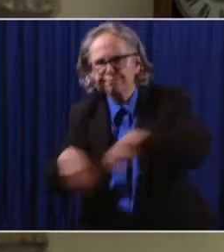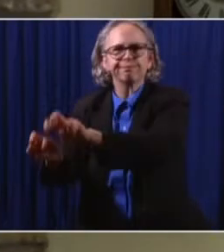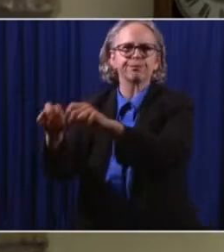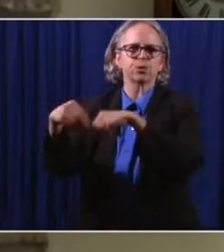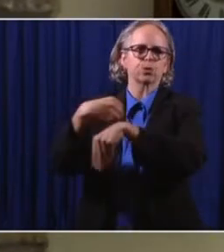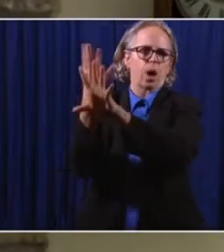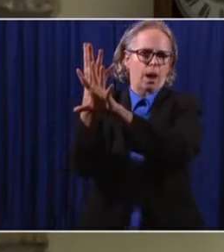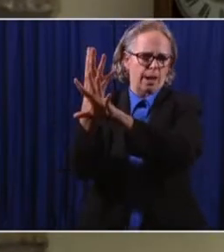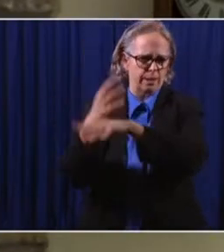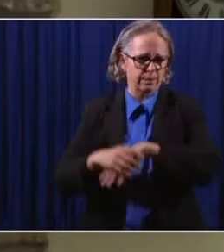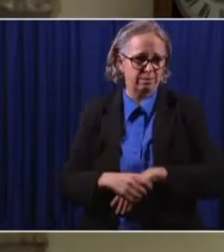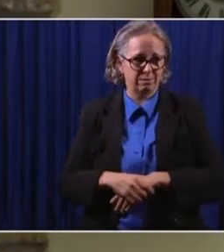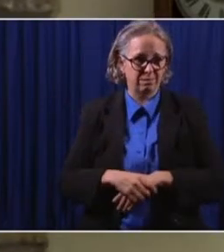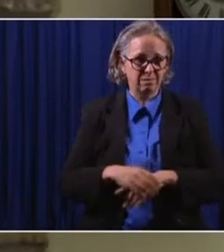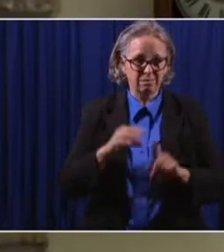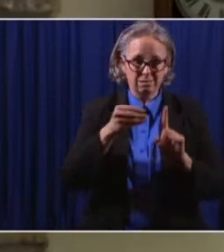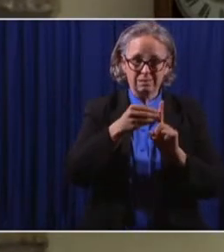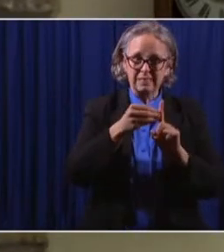community spread.